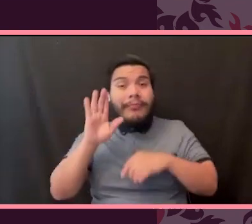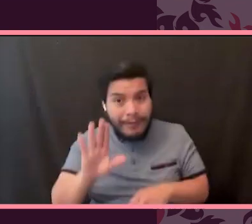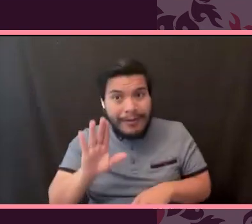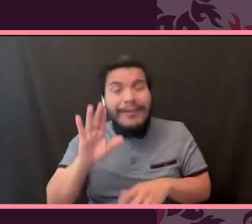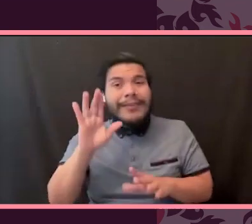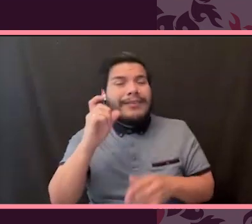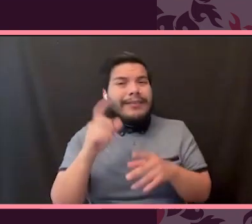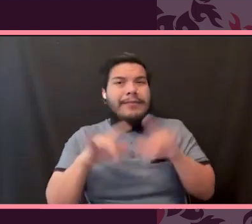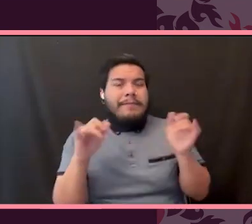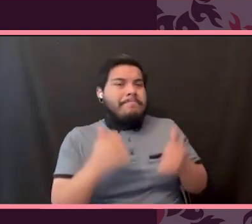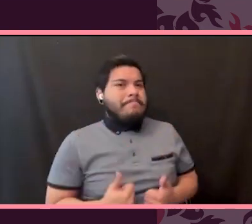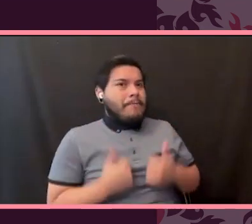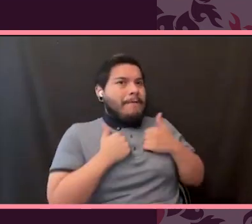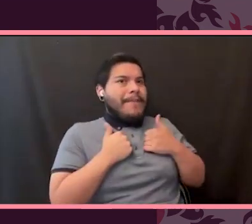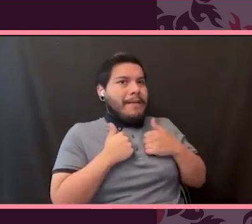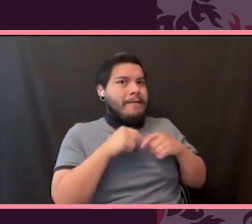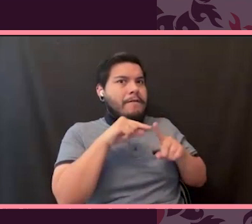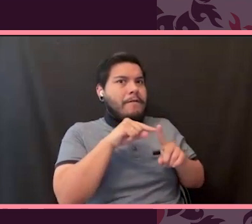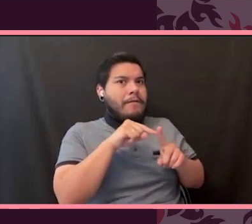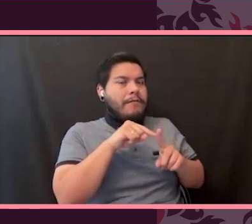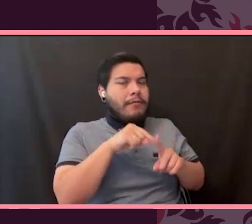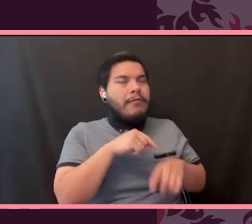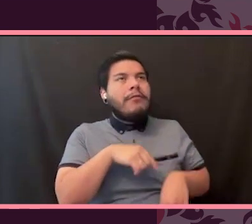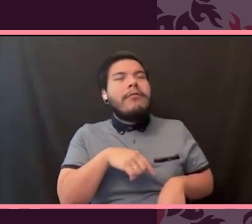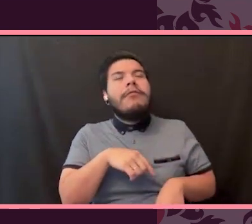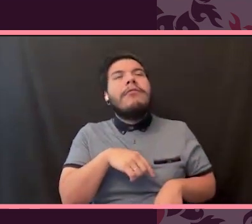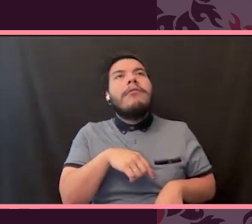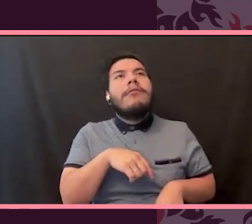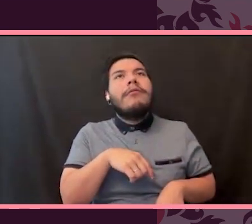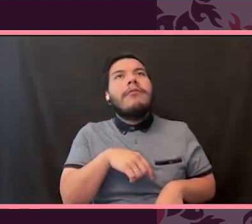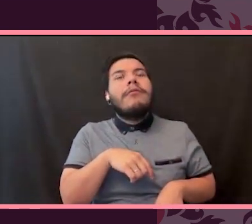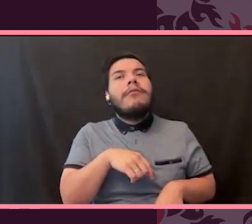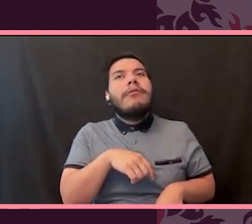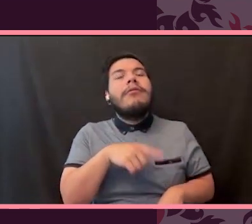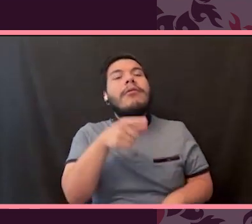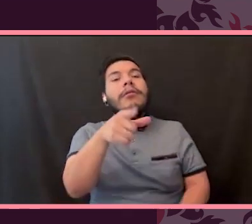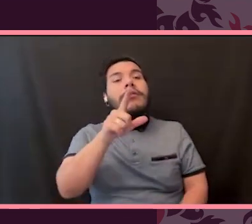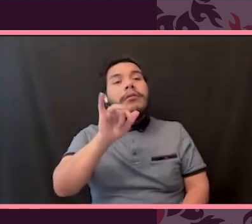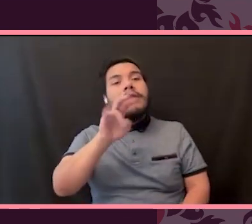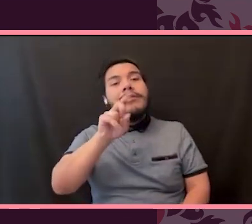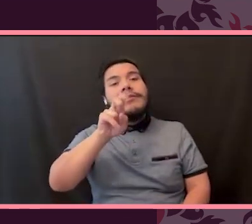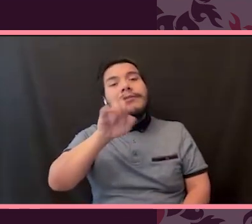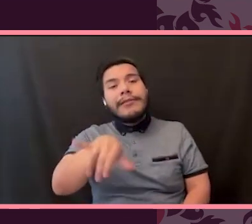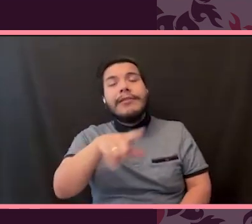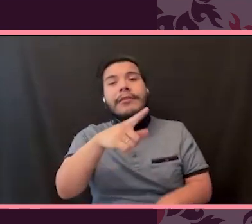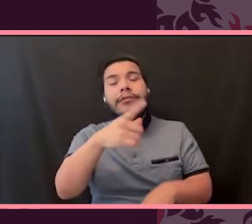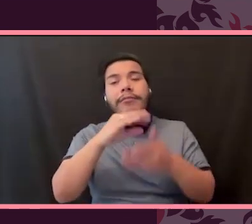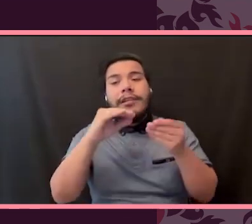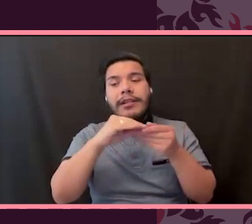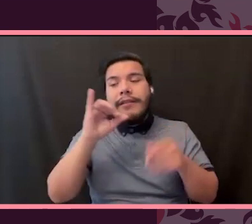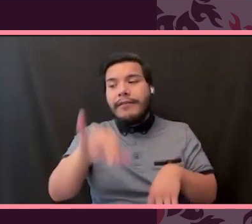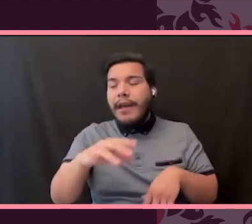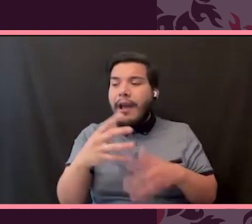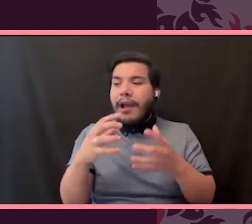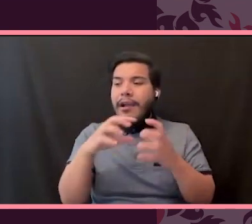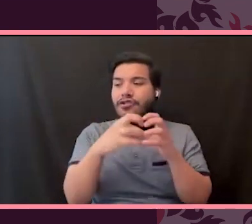piece, especially when I think about that, when what you were saying, Lindsey, right? That intersectional lens of how does the world